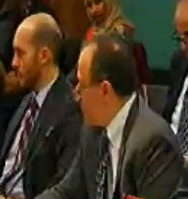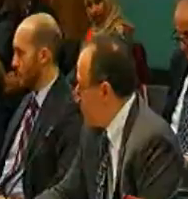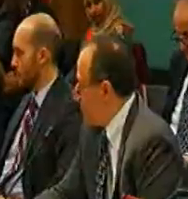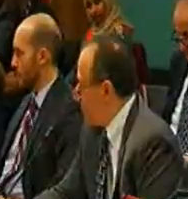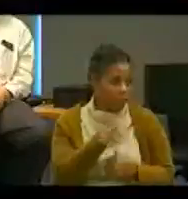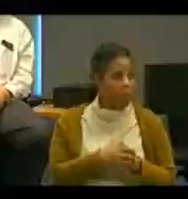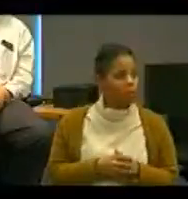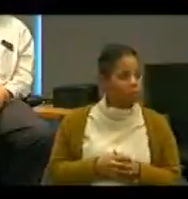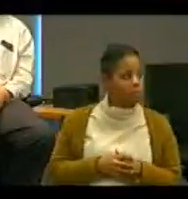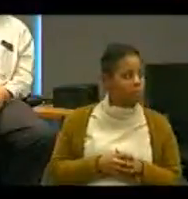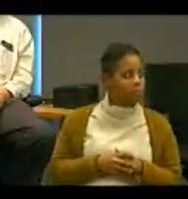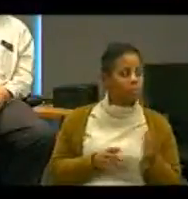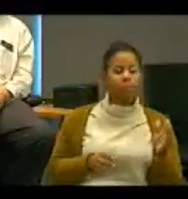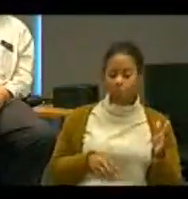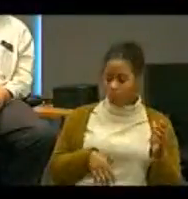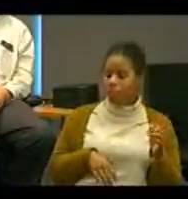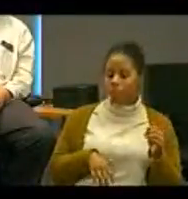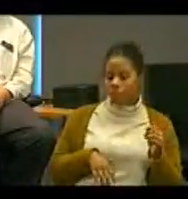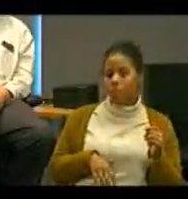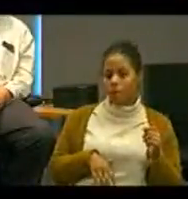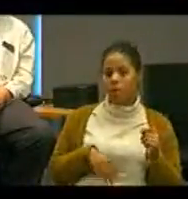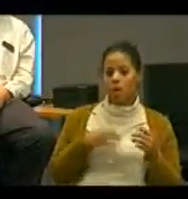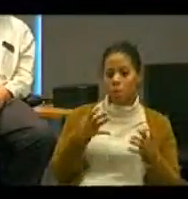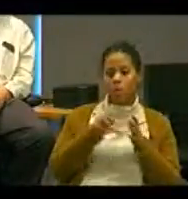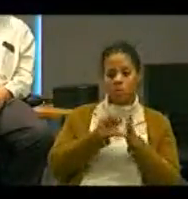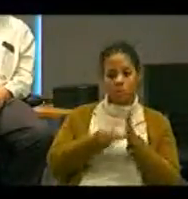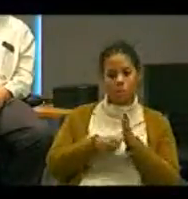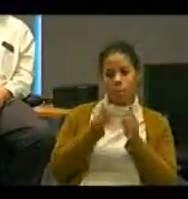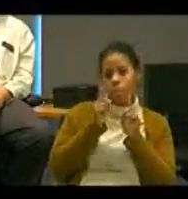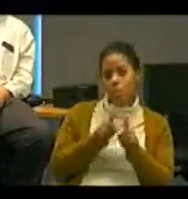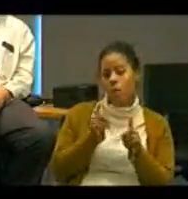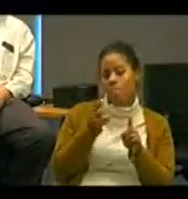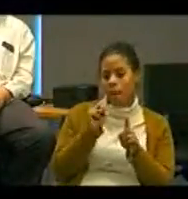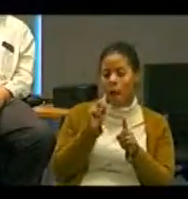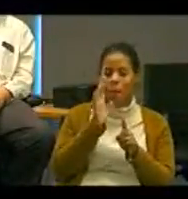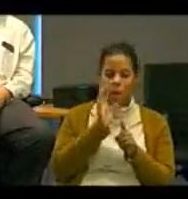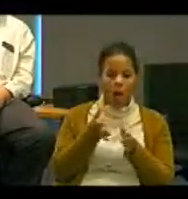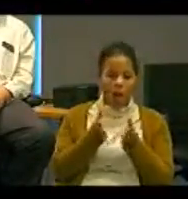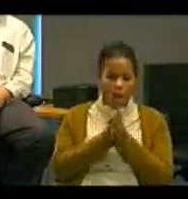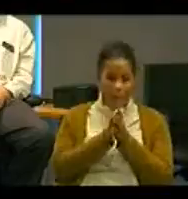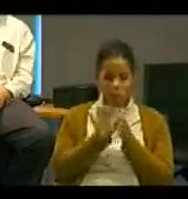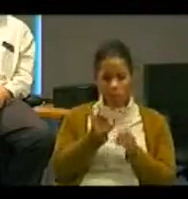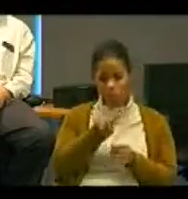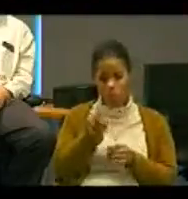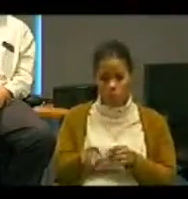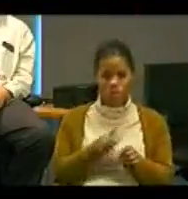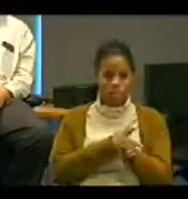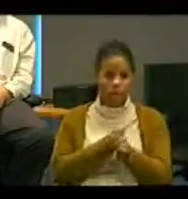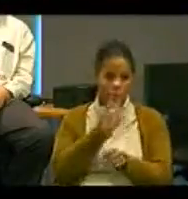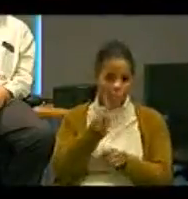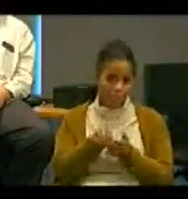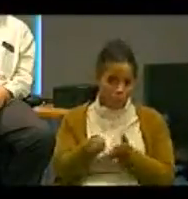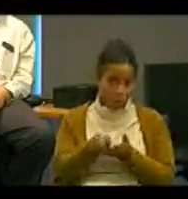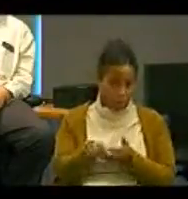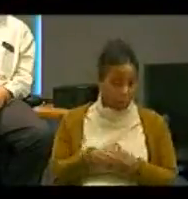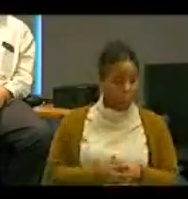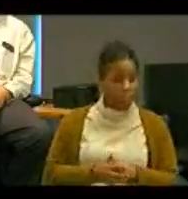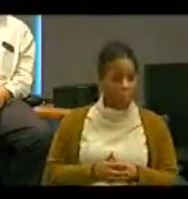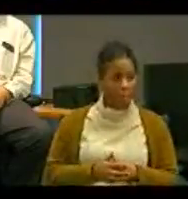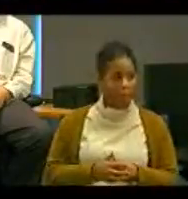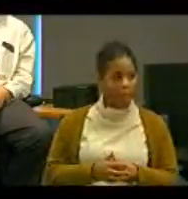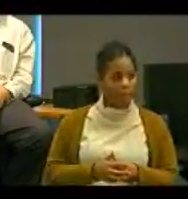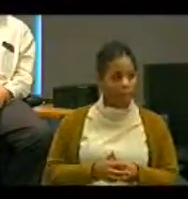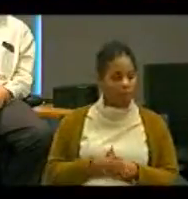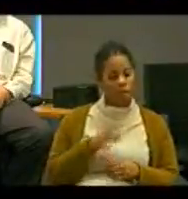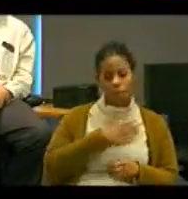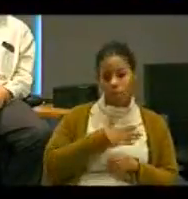Narasaki. Yeah, I wanted to make a point and then I'll ask a question to be followed up in writing. My point is that